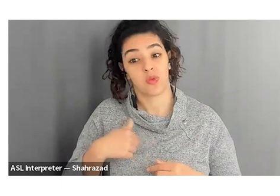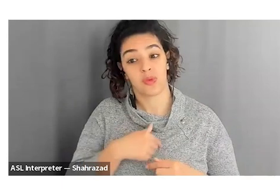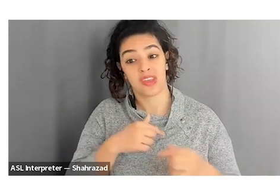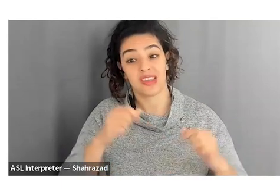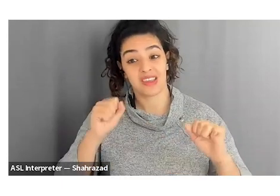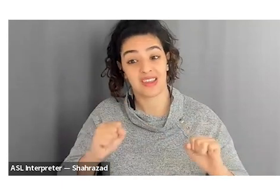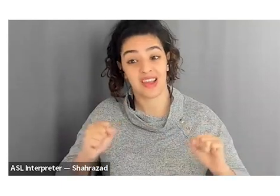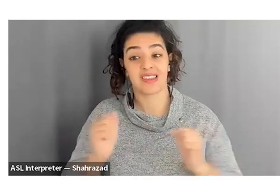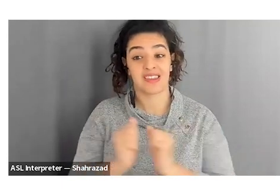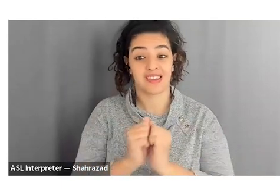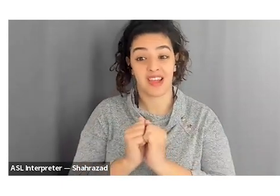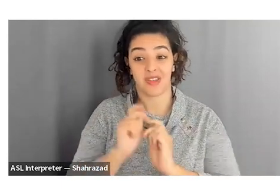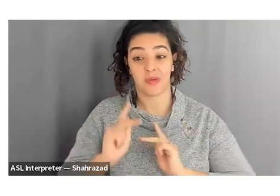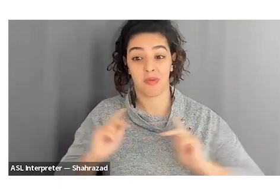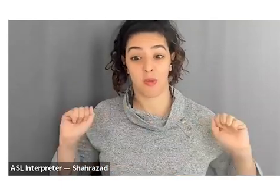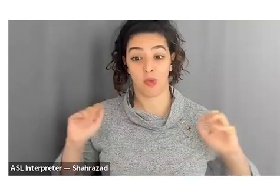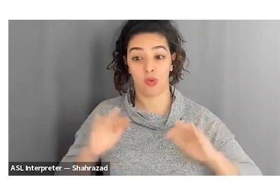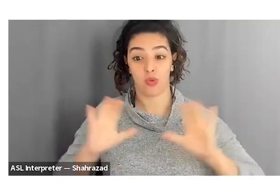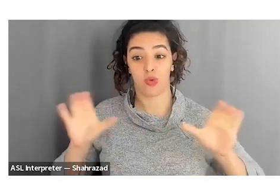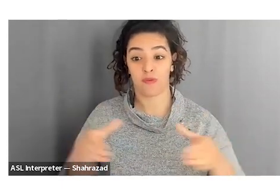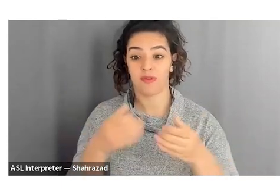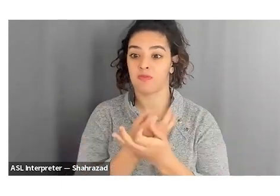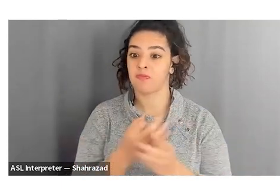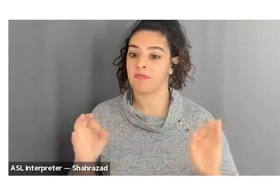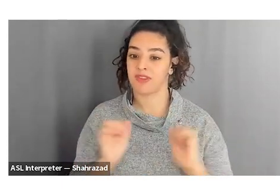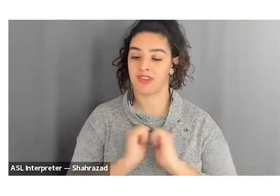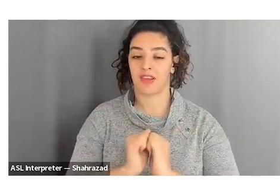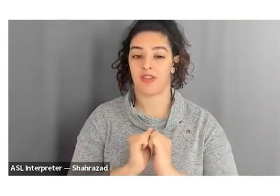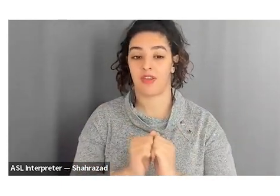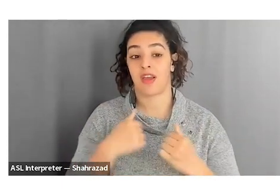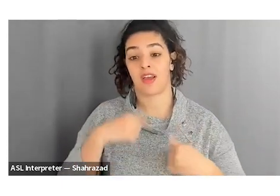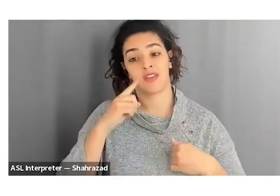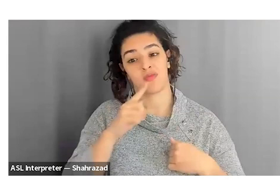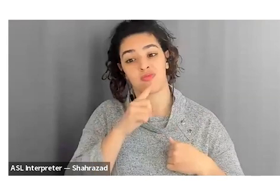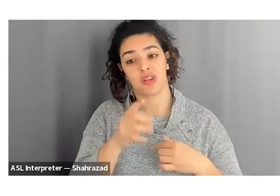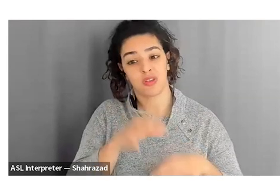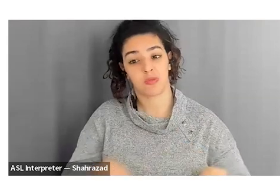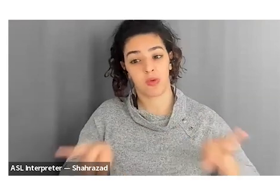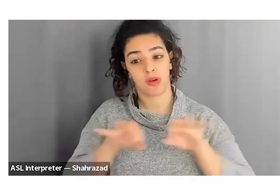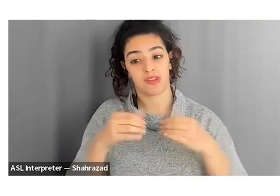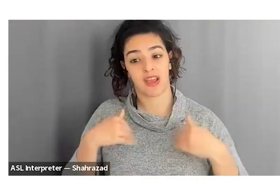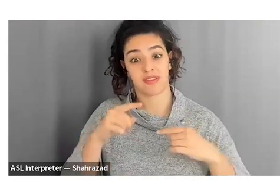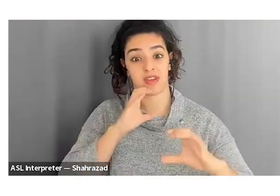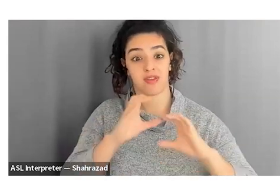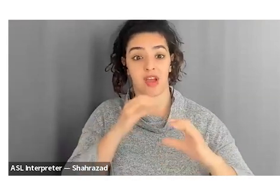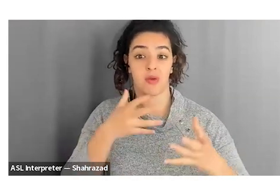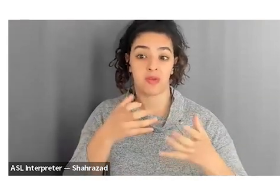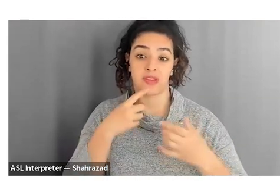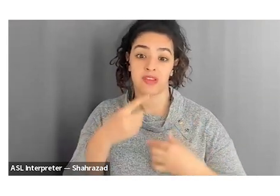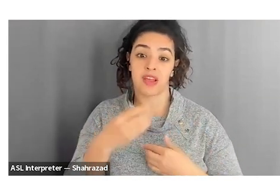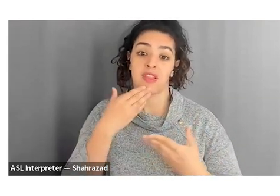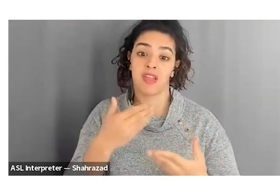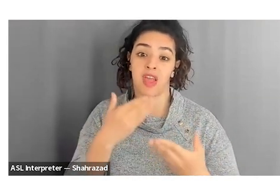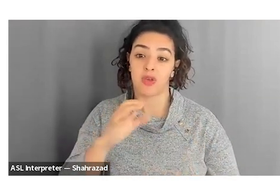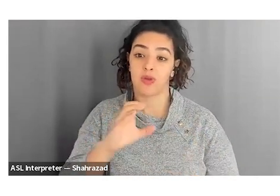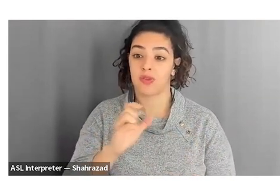just feel really grateful to be a part of this conversation. I want to say a huge thank you to you as well, Celine, and to the